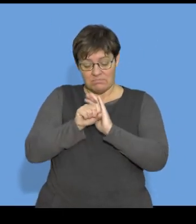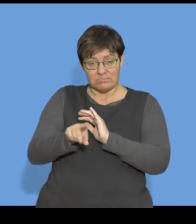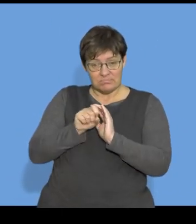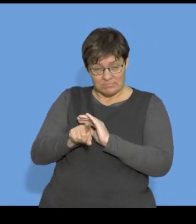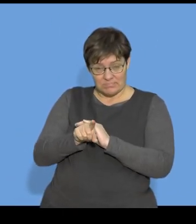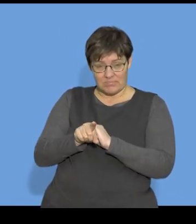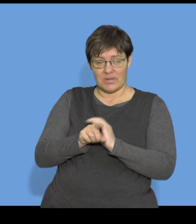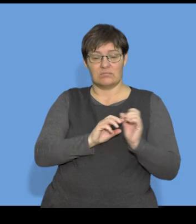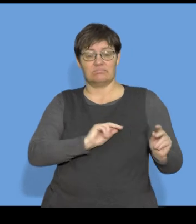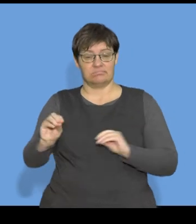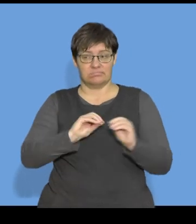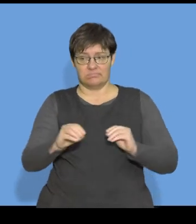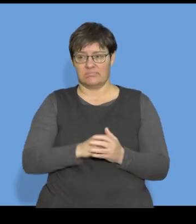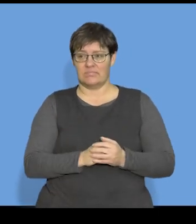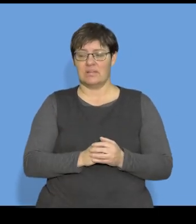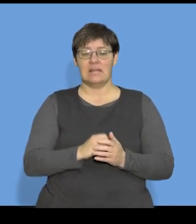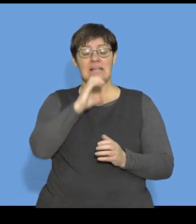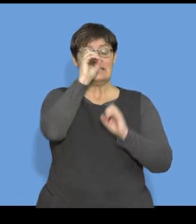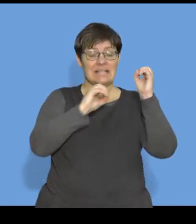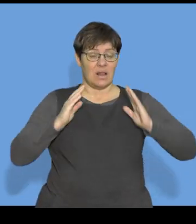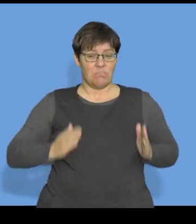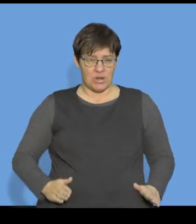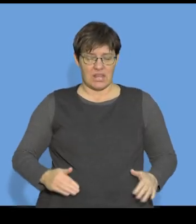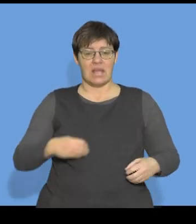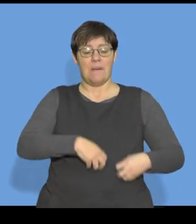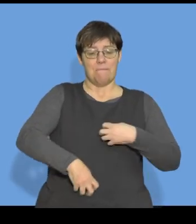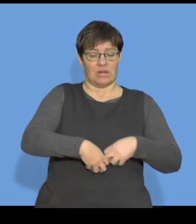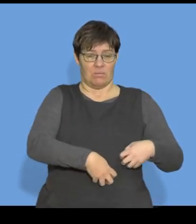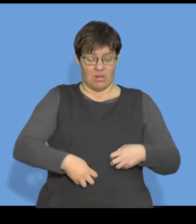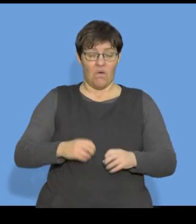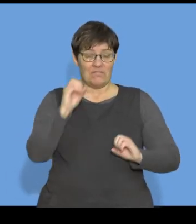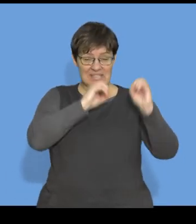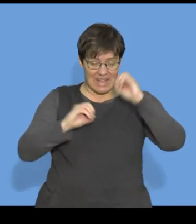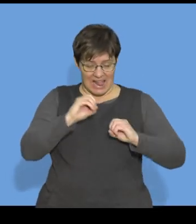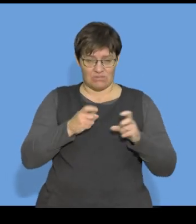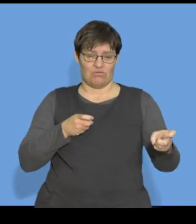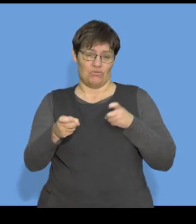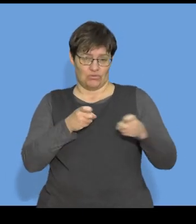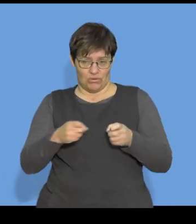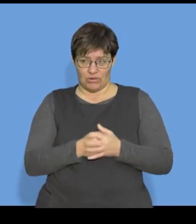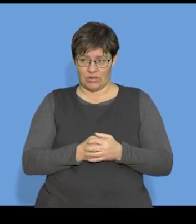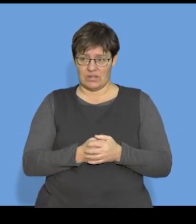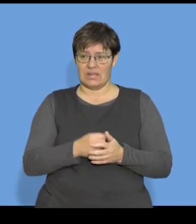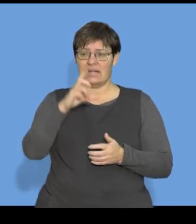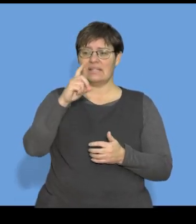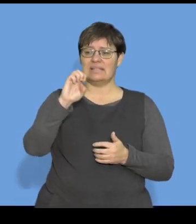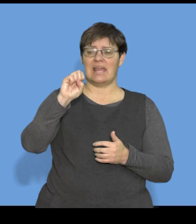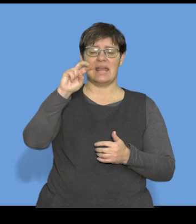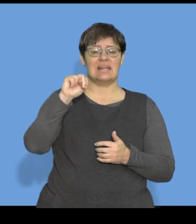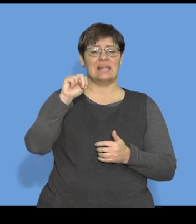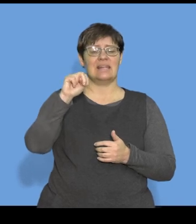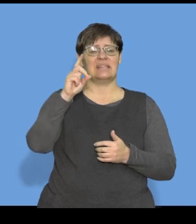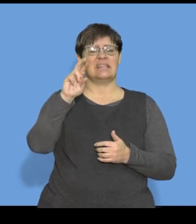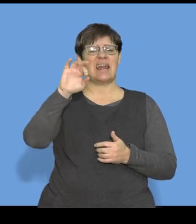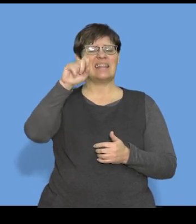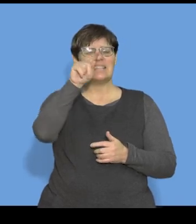cell body, it controls the metabolism of the cells. Then the dendrites, we did see the dendrites